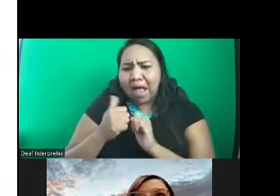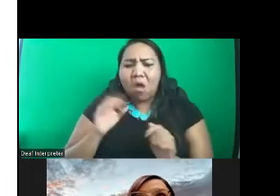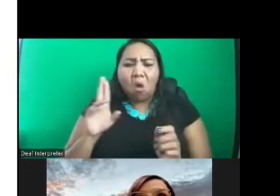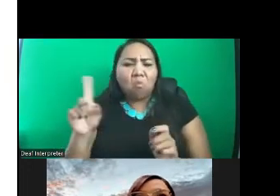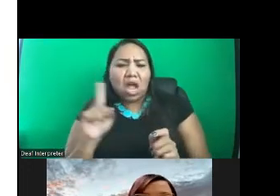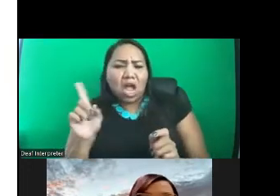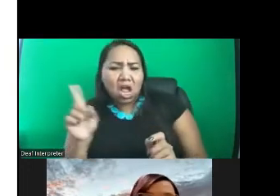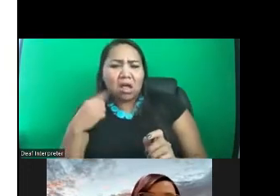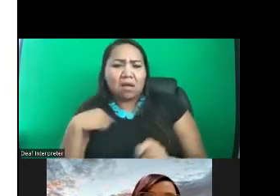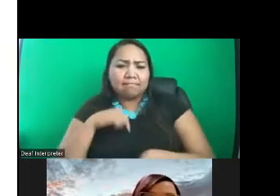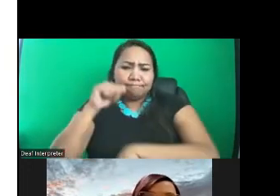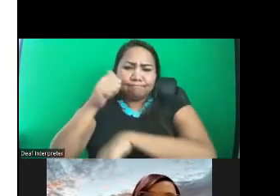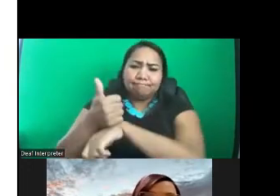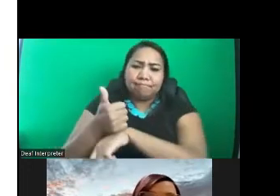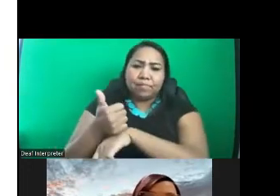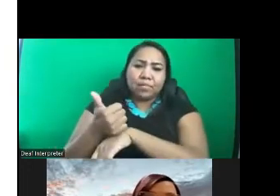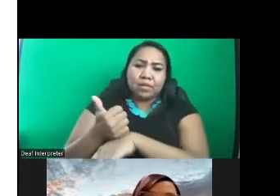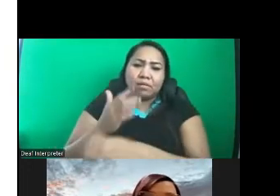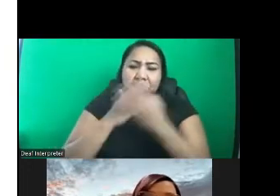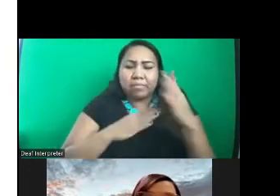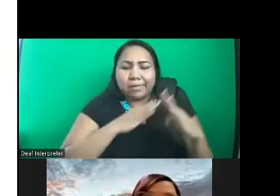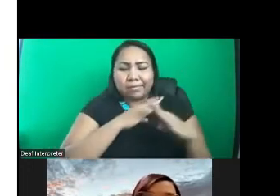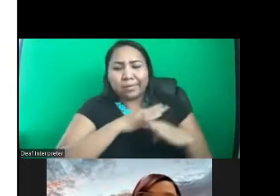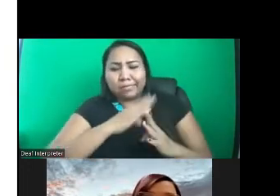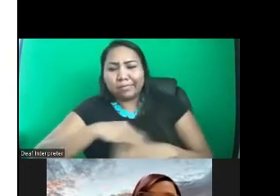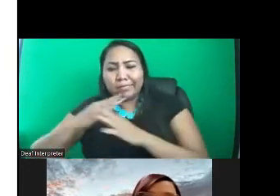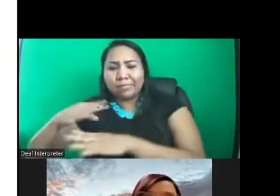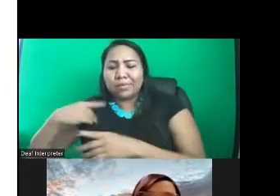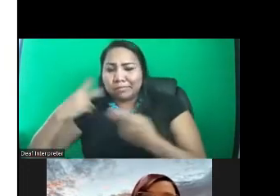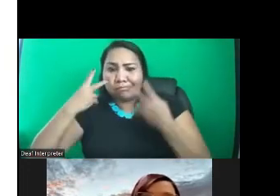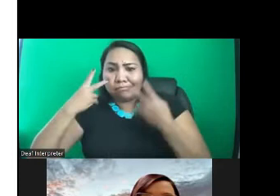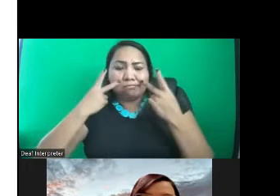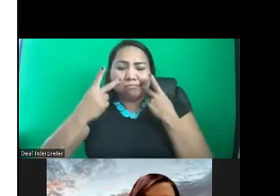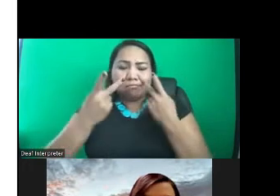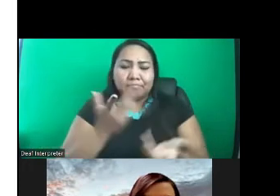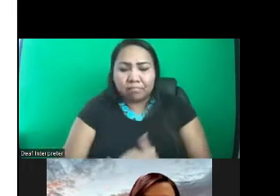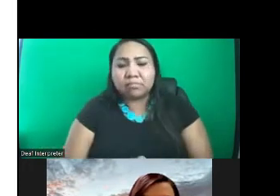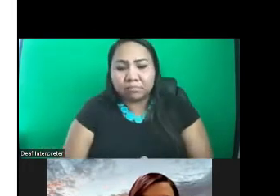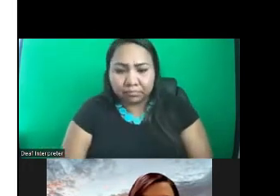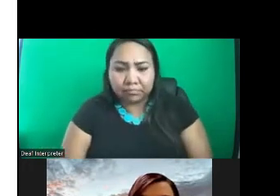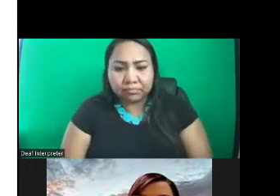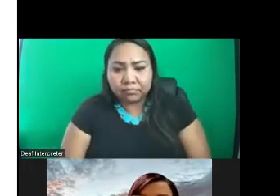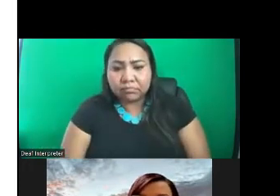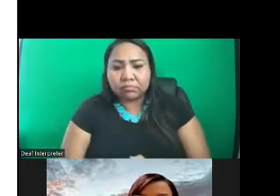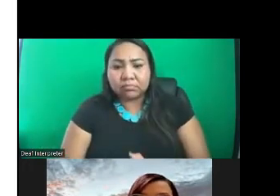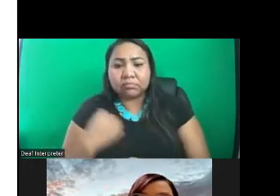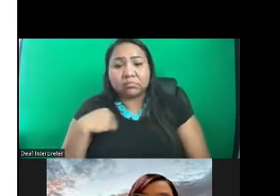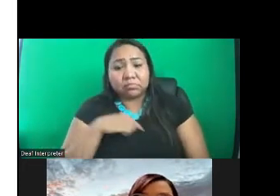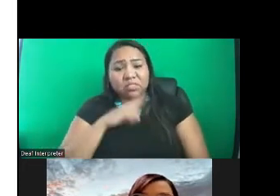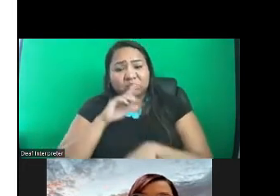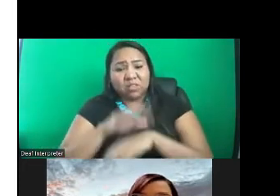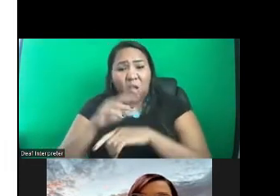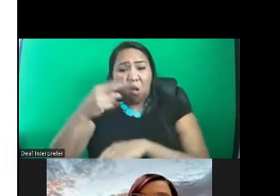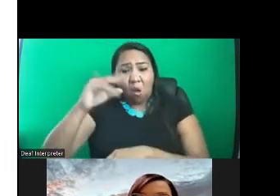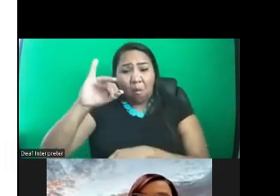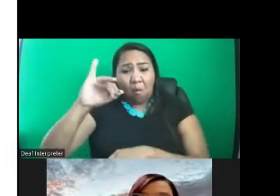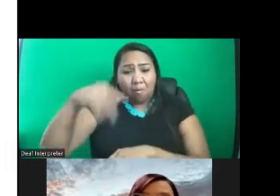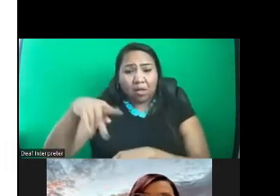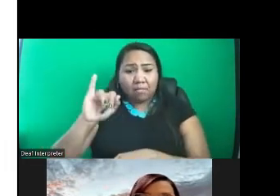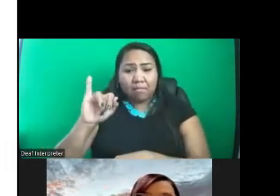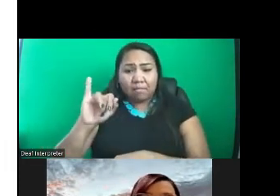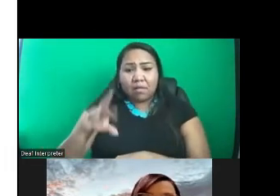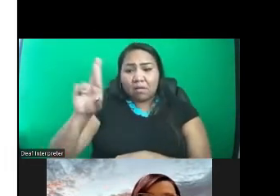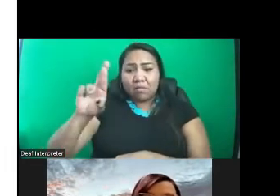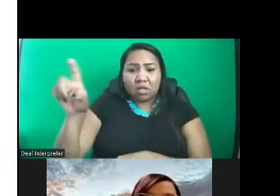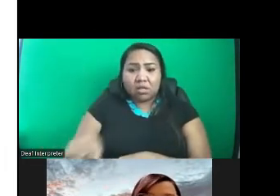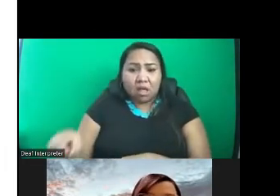of the barriers that we come across is that we're located on the Hopi Reservation. And for those of you that don't know Hopi, we're